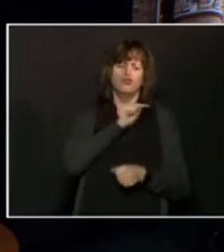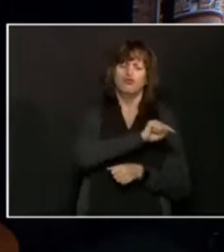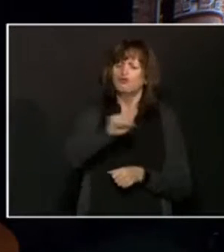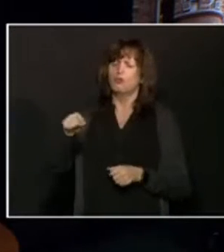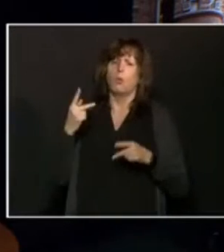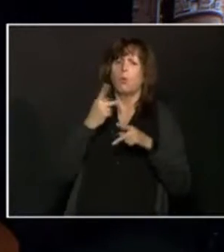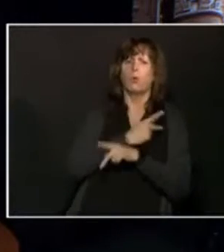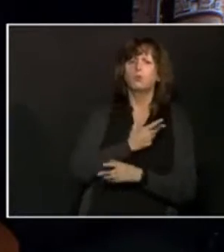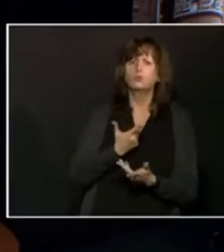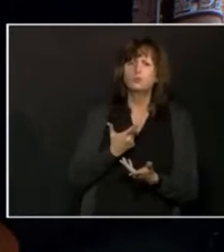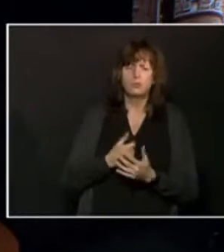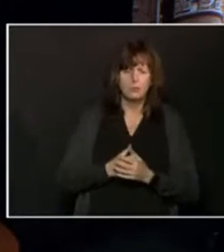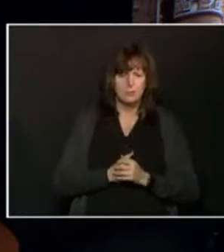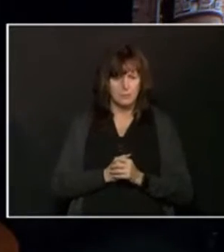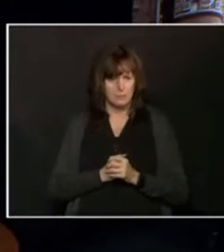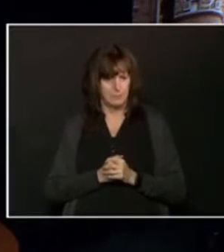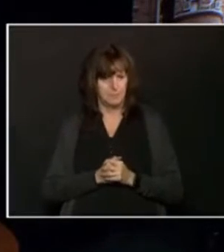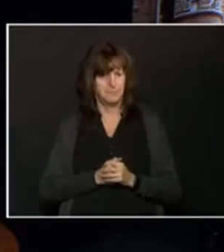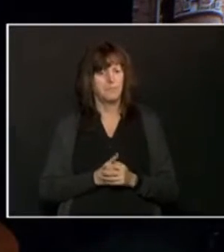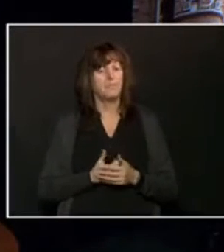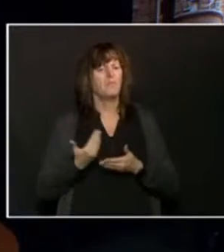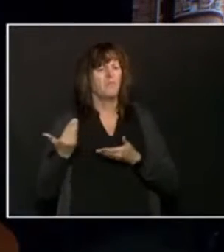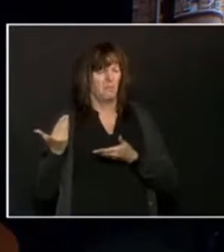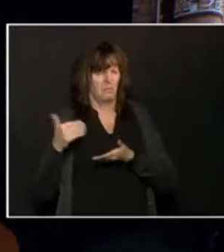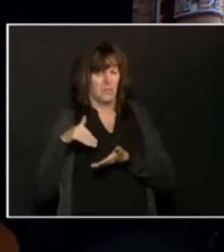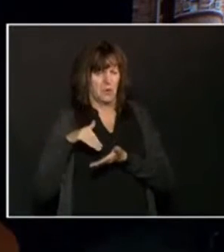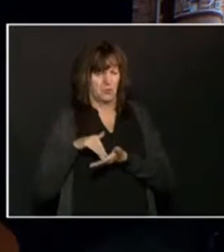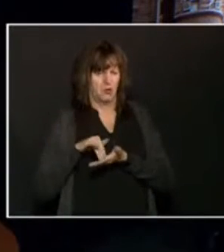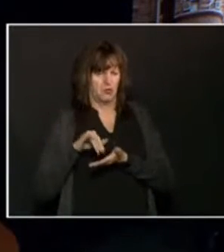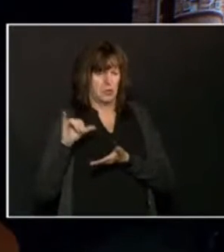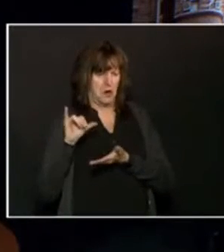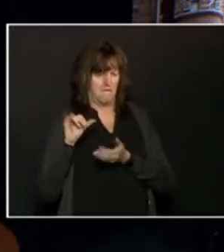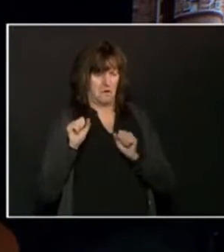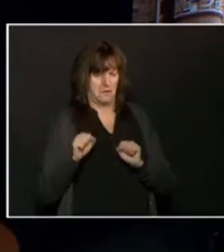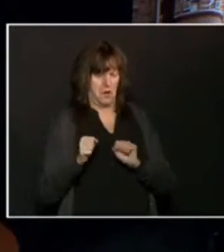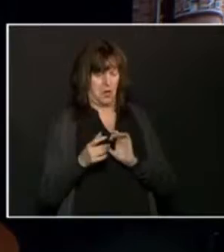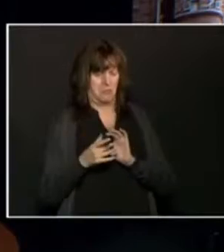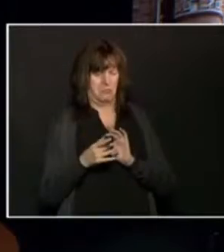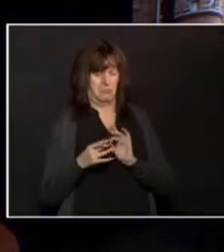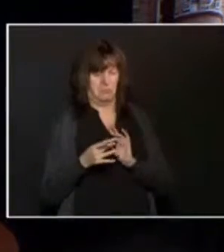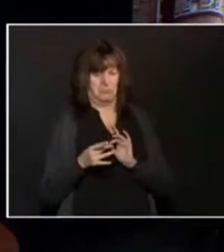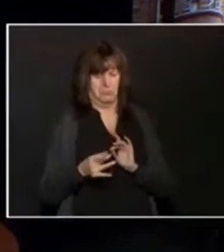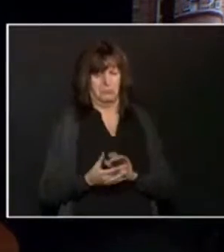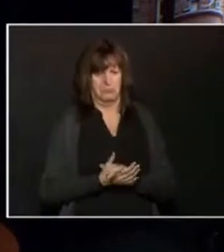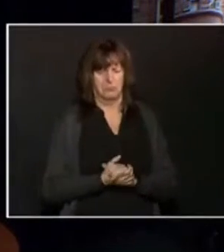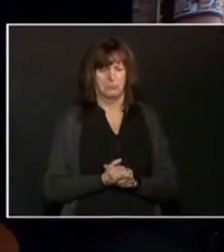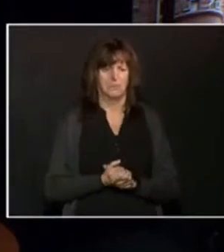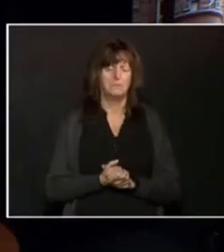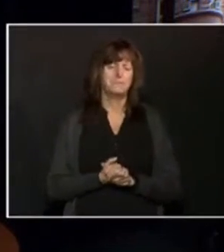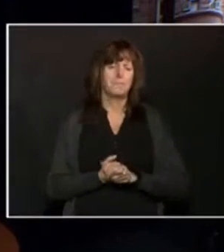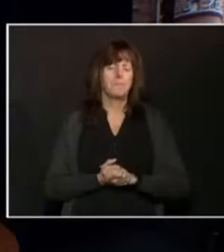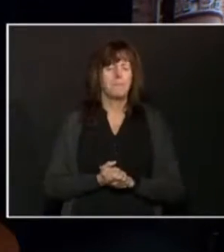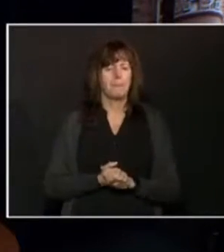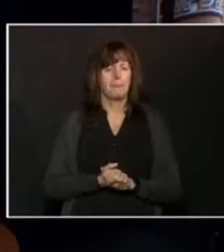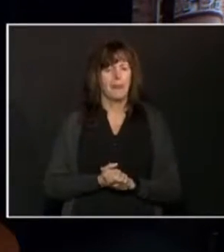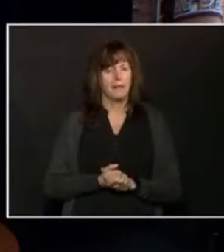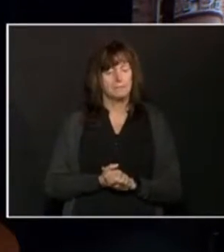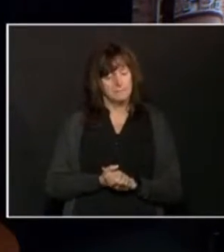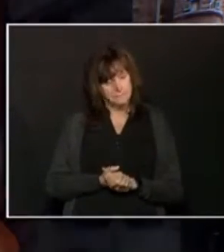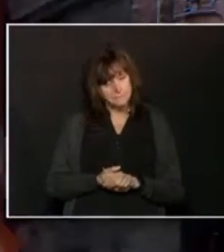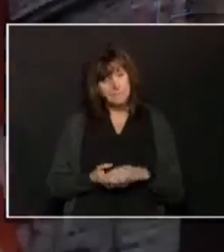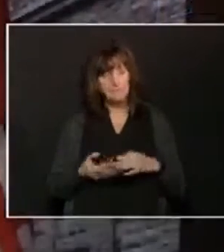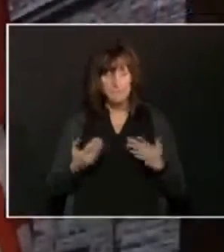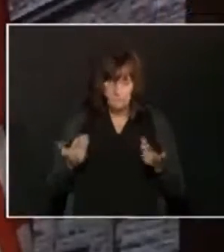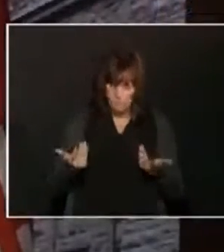or where the transmission is, and I can talk about what's in the literature afterwards. Sure, thank you. The bottom line is there are outbreaks anywhere